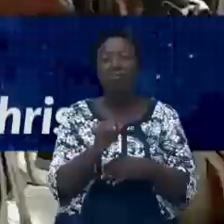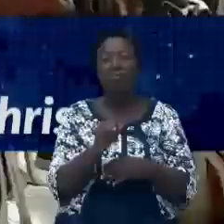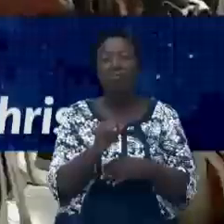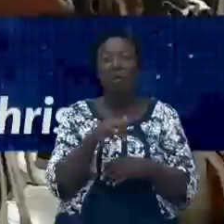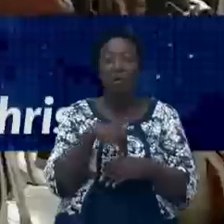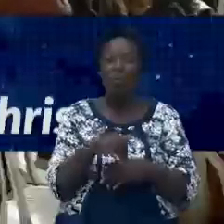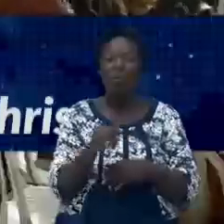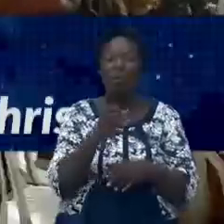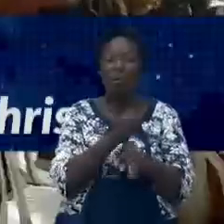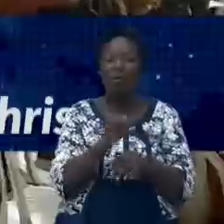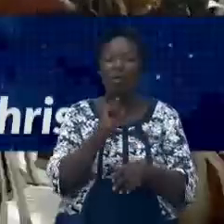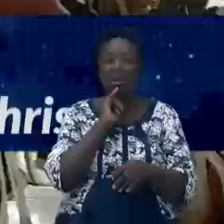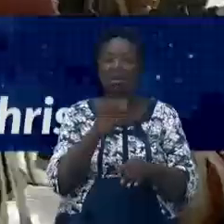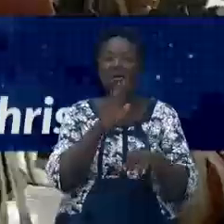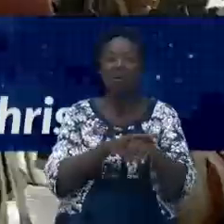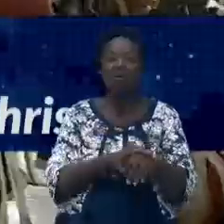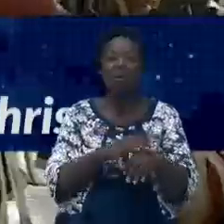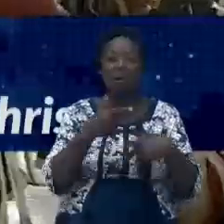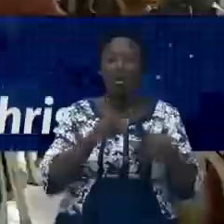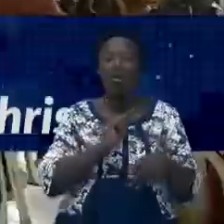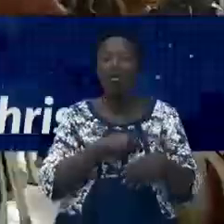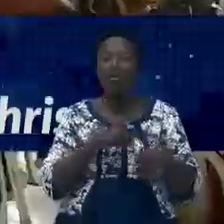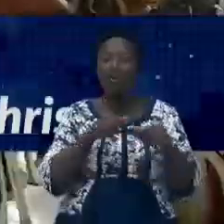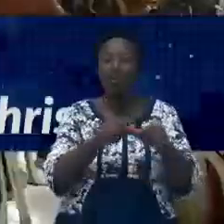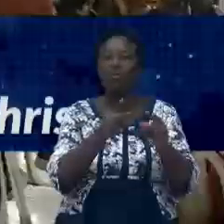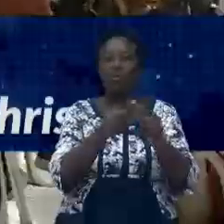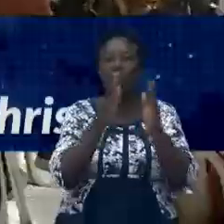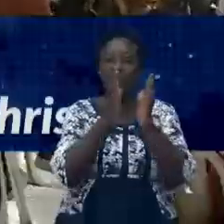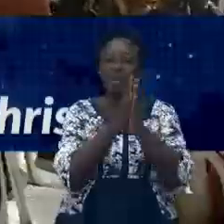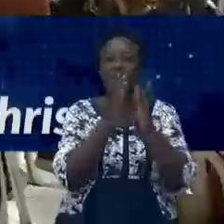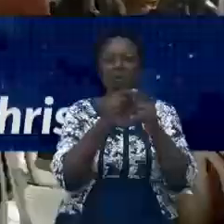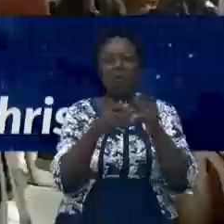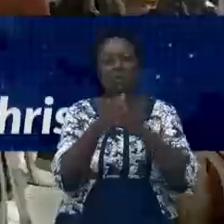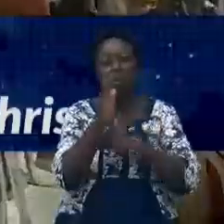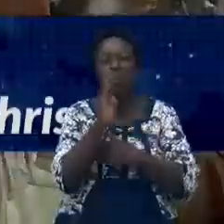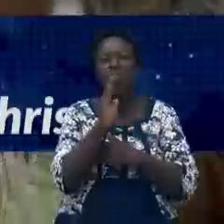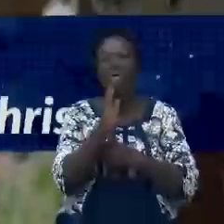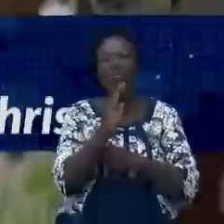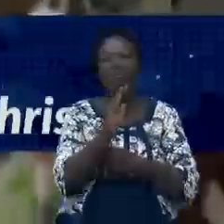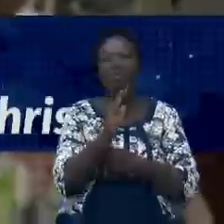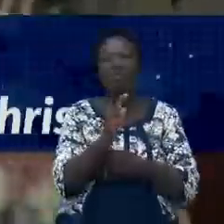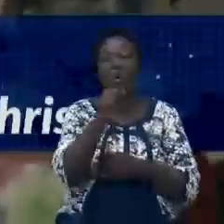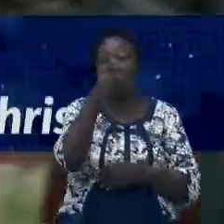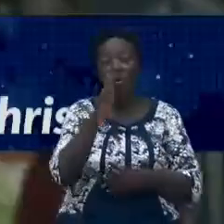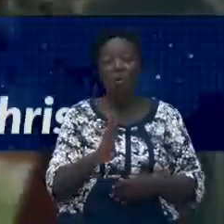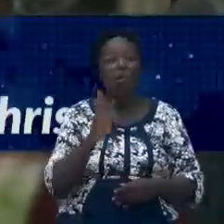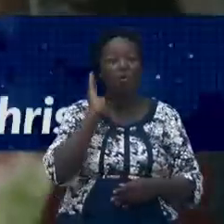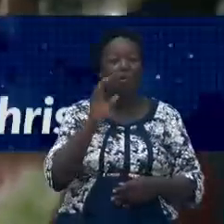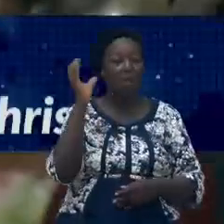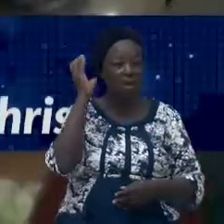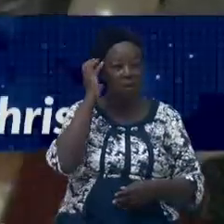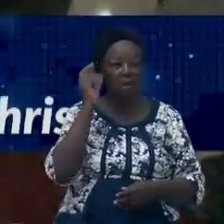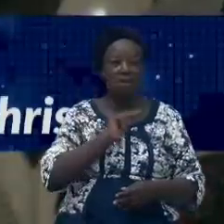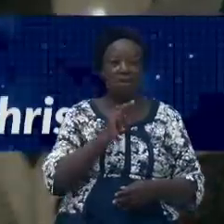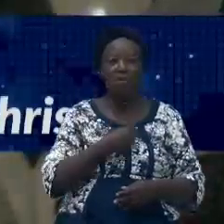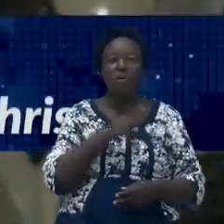in prayers while the counseling is on. Let's keep on communing with heaven. Let's keep